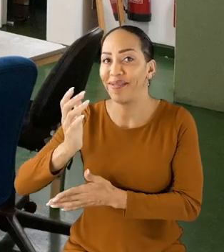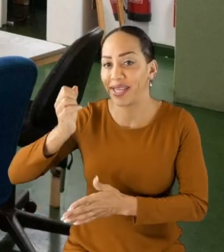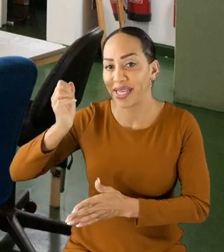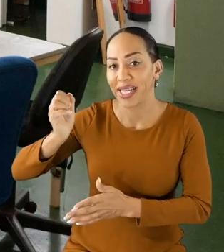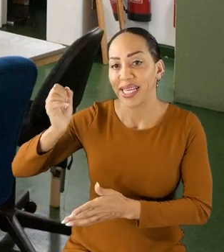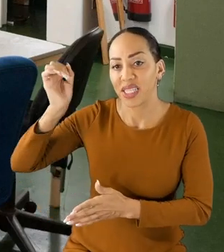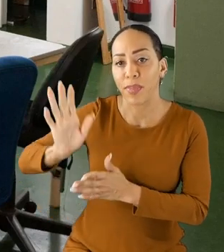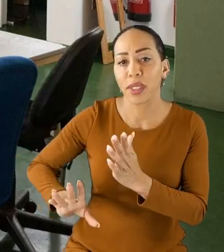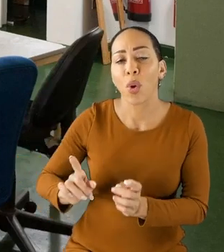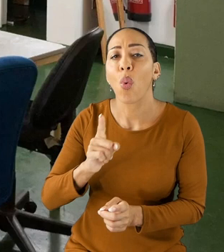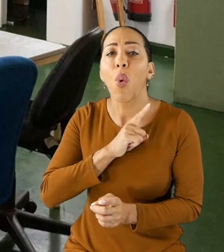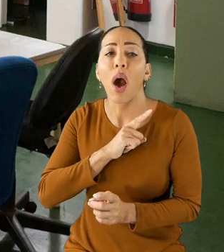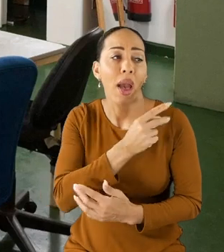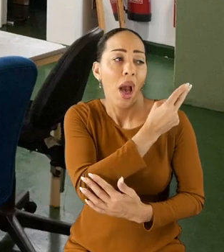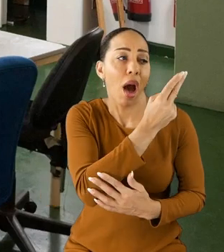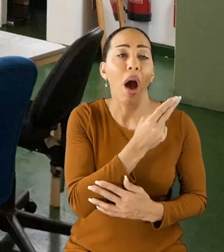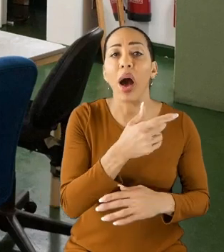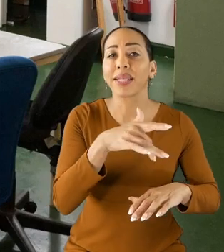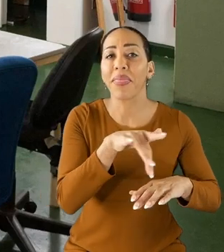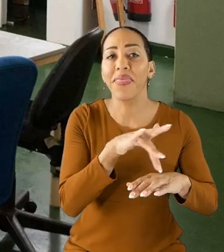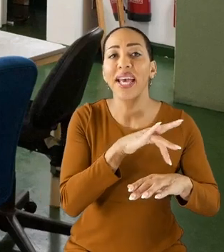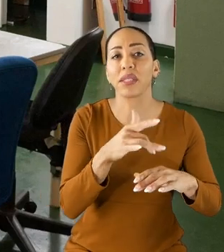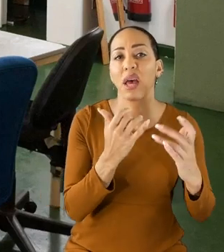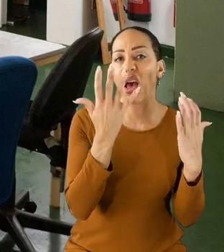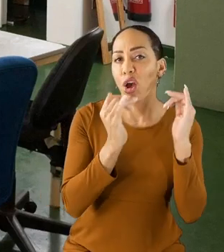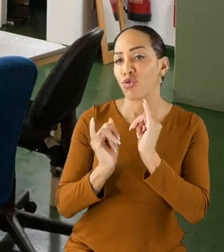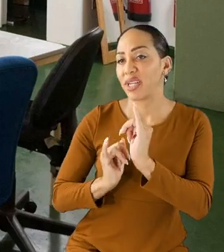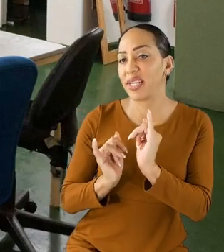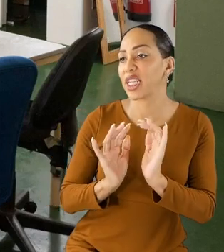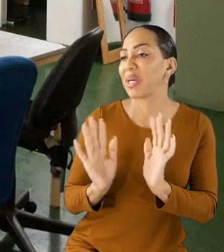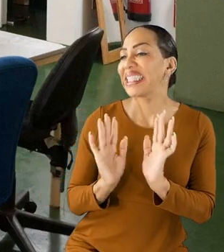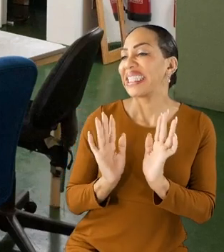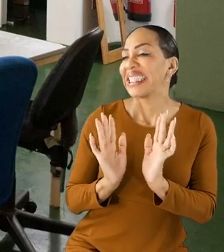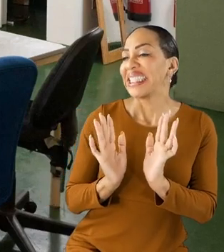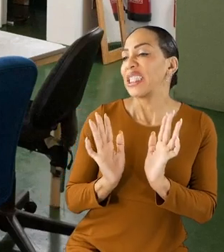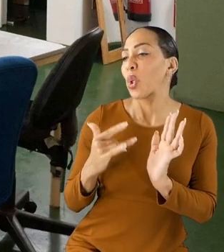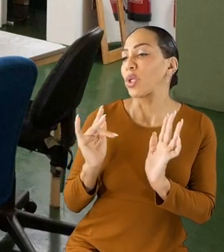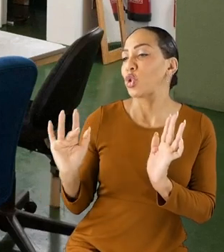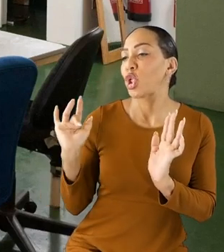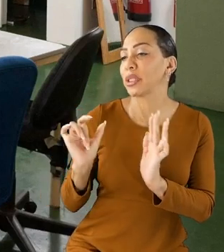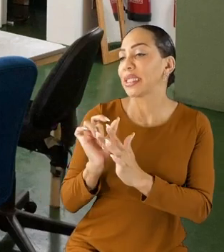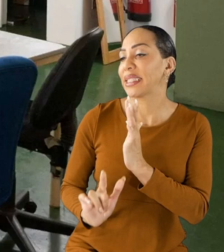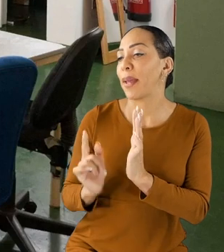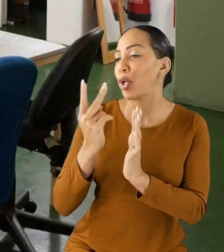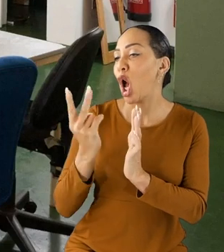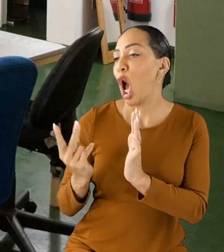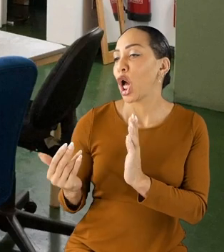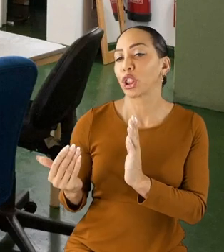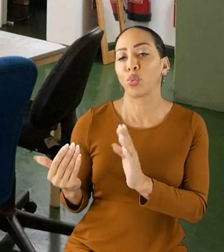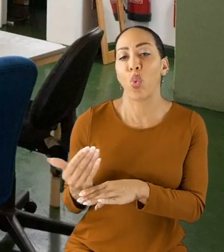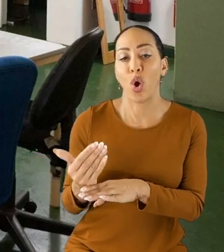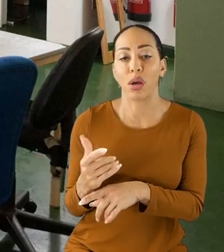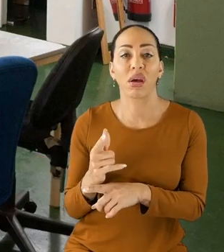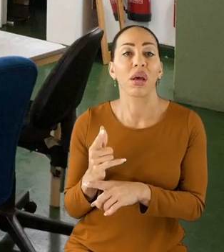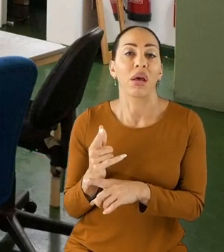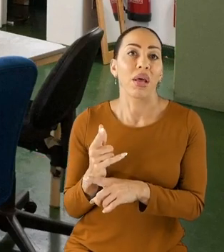because art and theatre critics at that time would not go near the work of disabled artists for fear of getting it